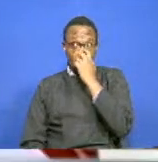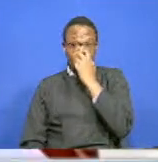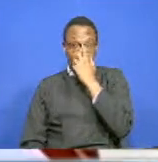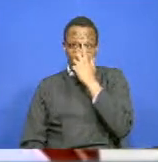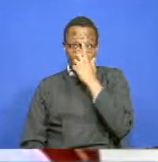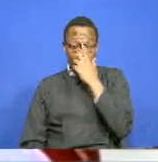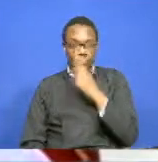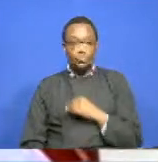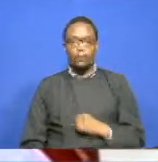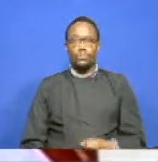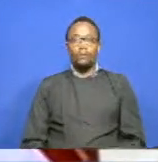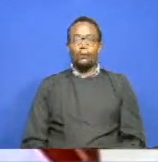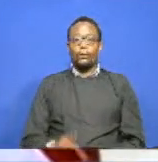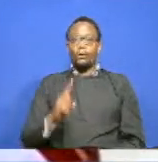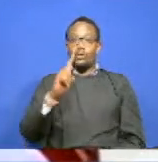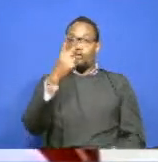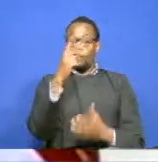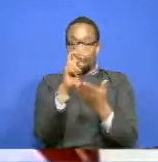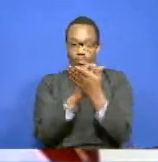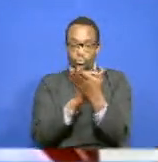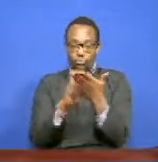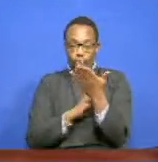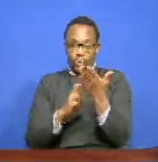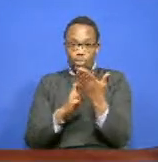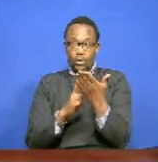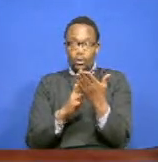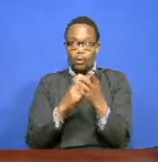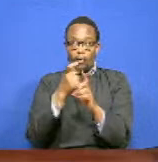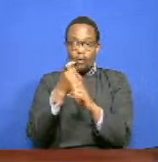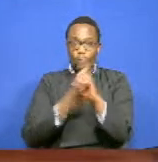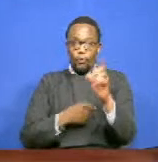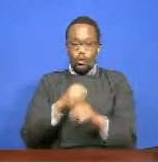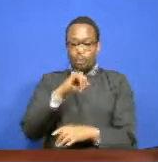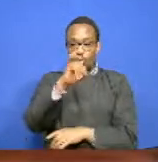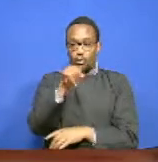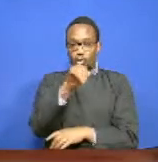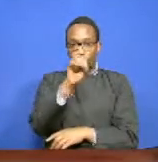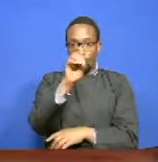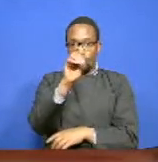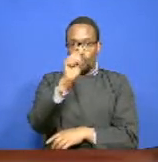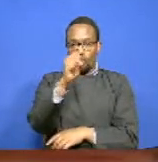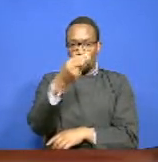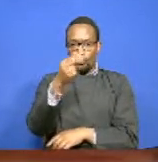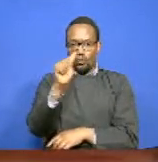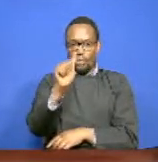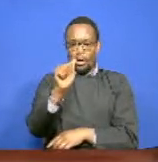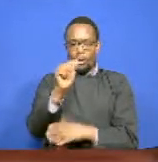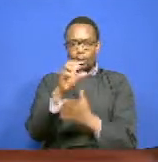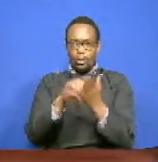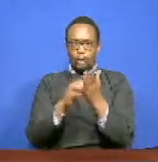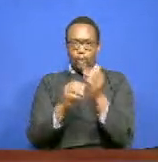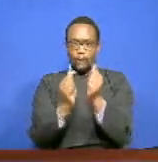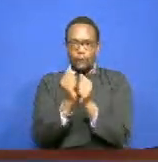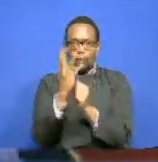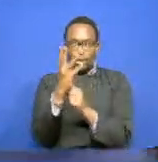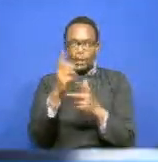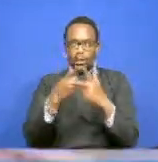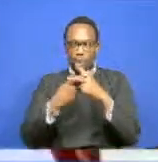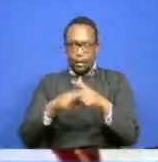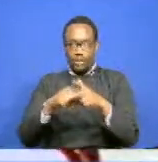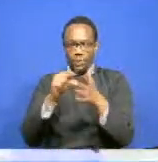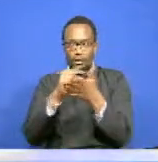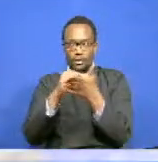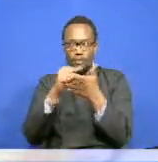The first reading is taken from the book of Joshua chapter 14, beginning to read at verse 6.